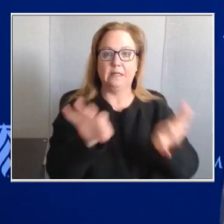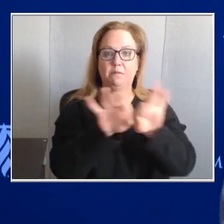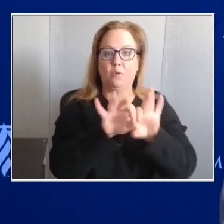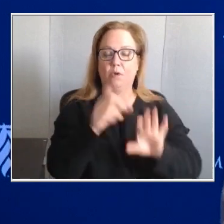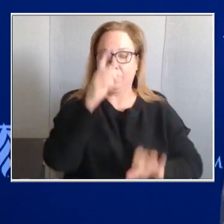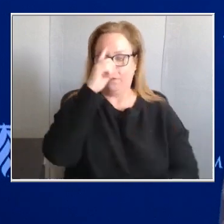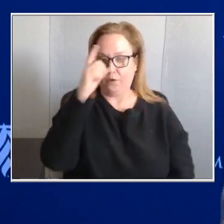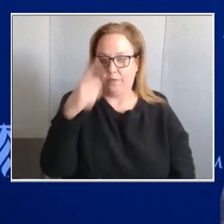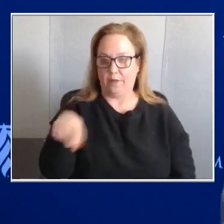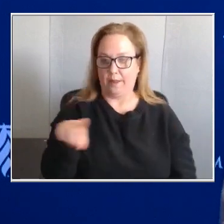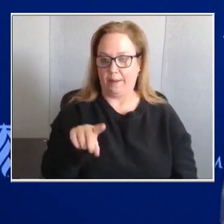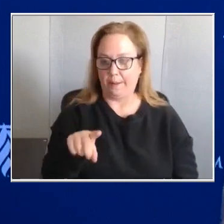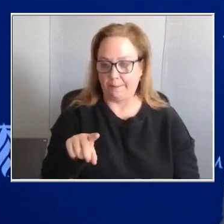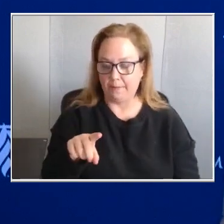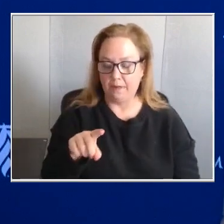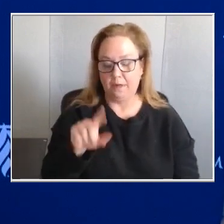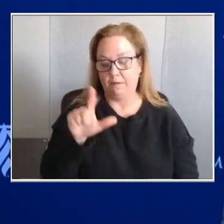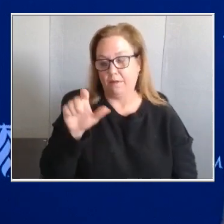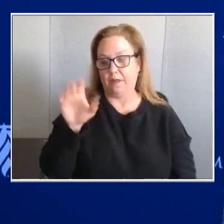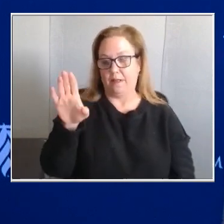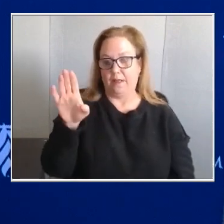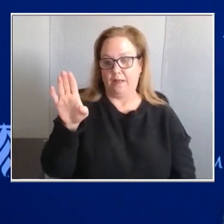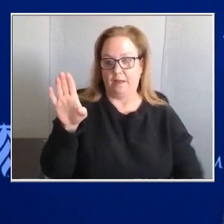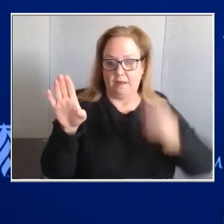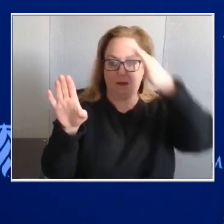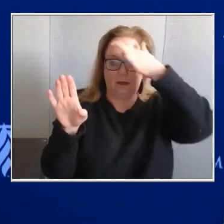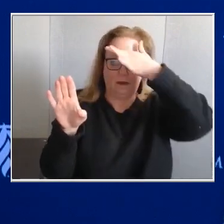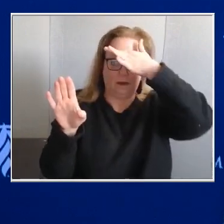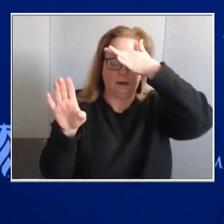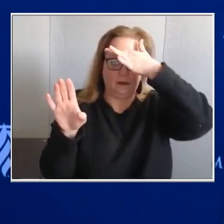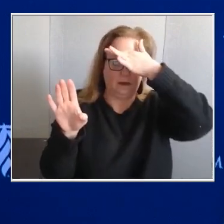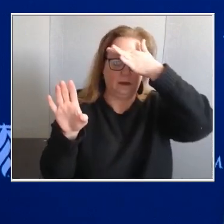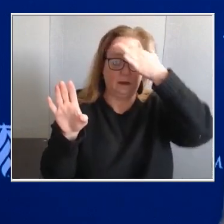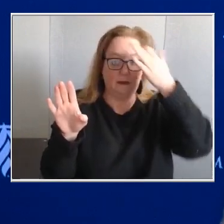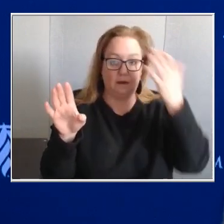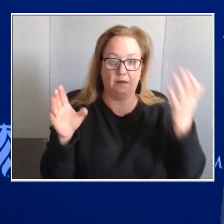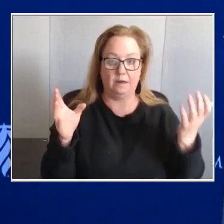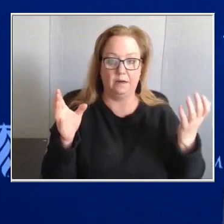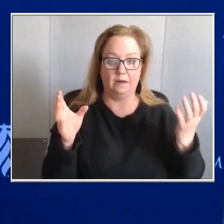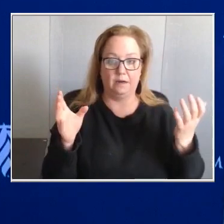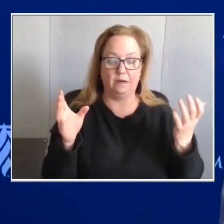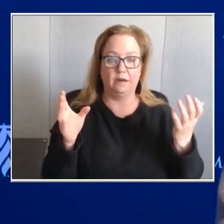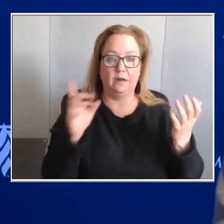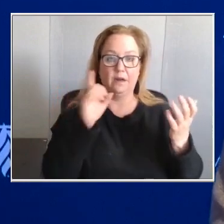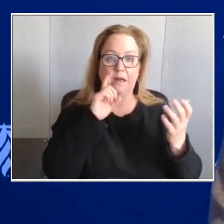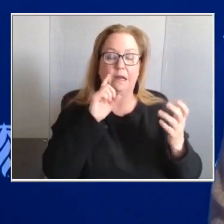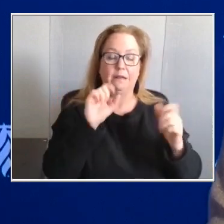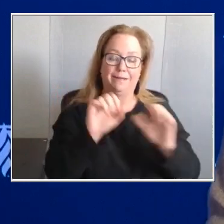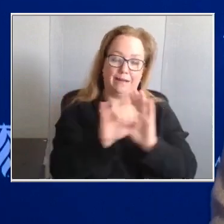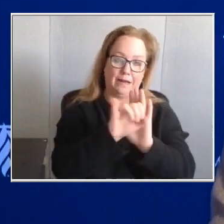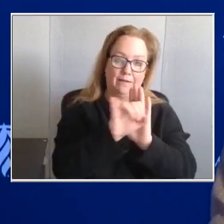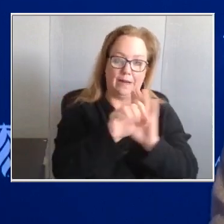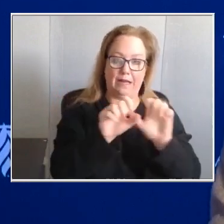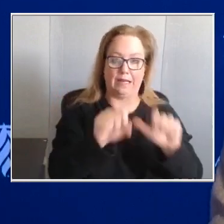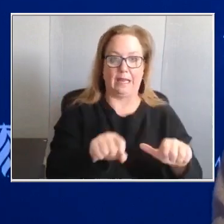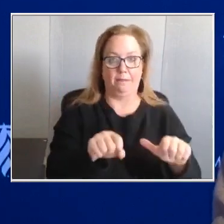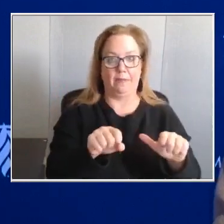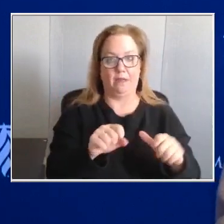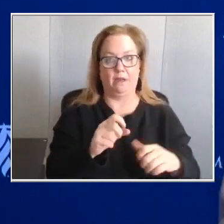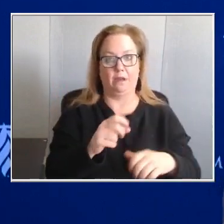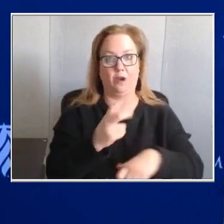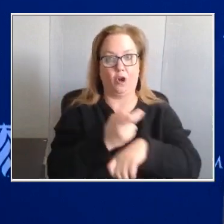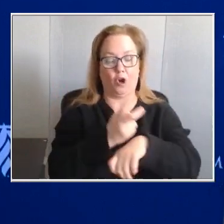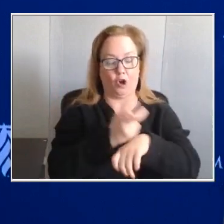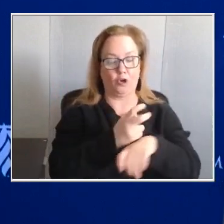to, like I said, with the laboratory, to make sure that they have the technology in place to identify it, because it can be tricky to differentiate C-Auris from